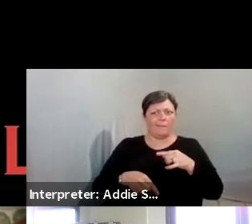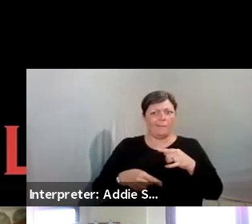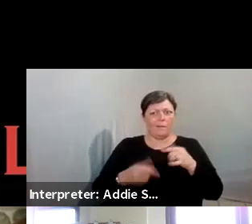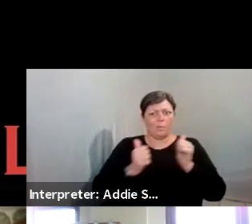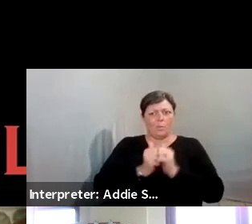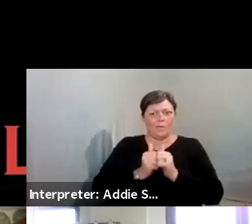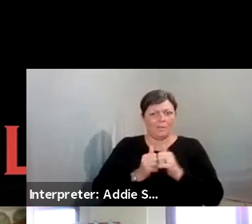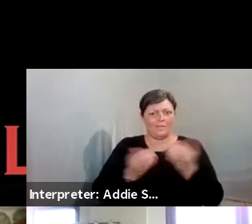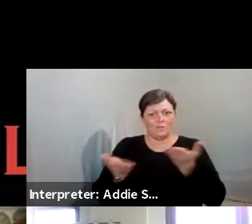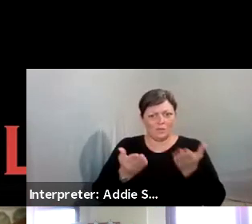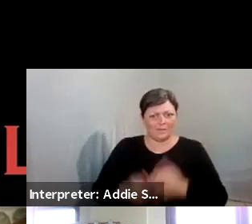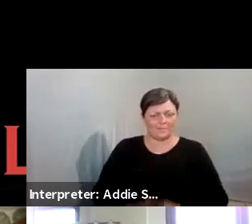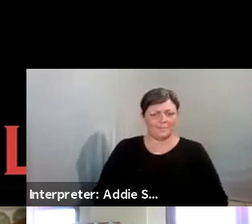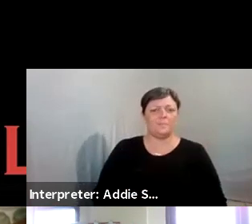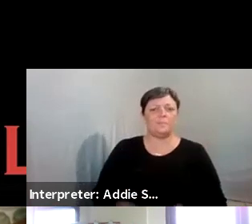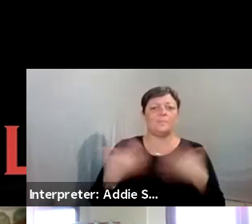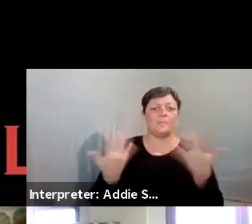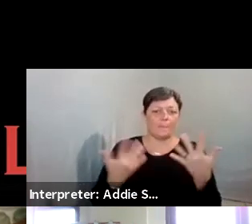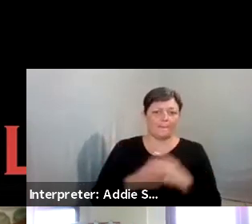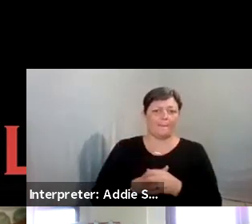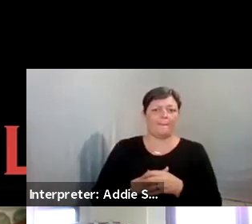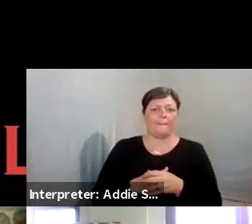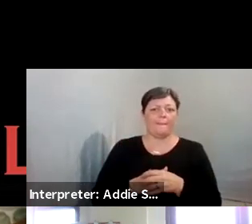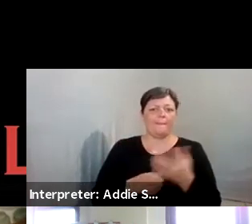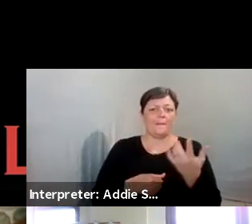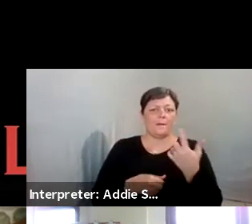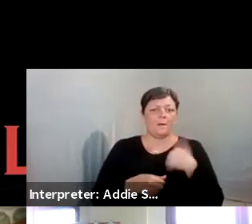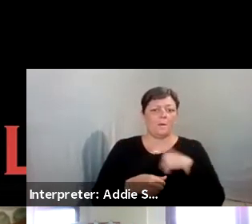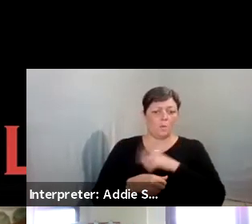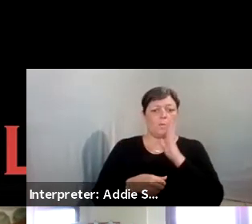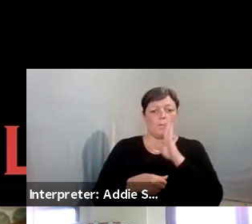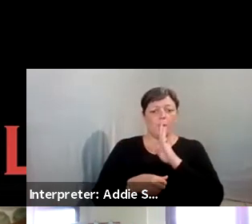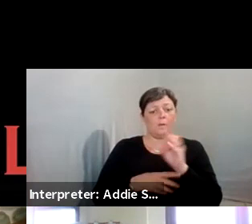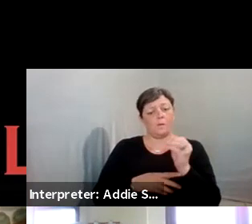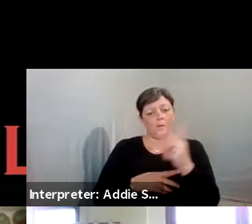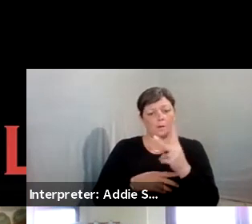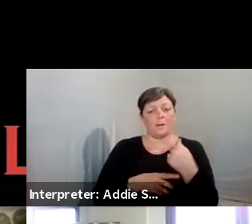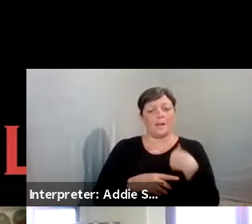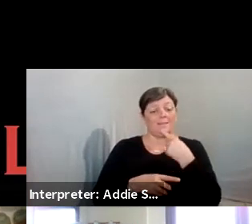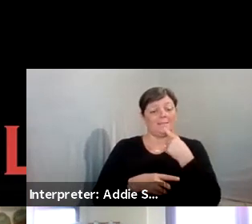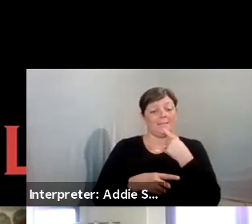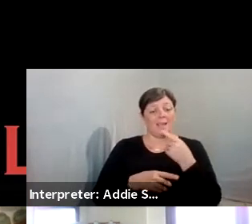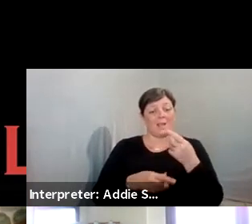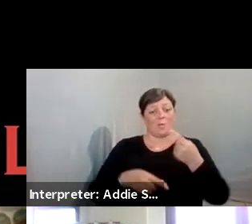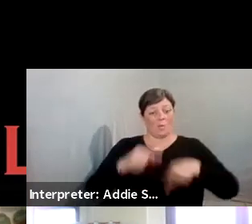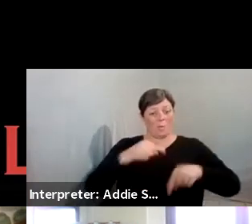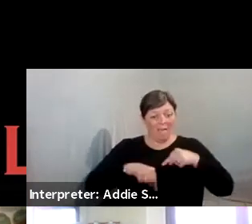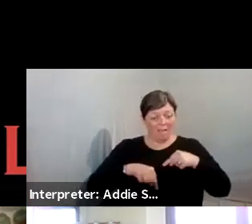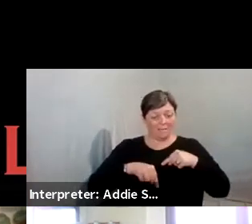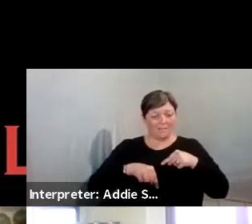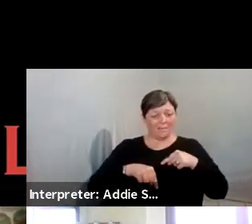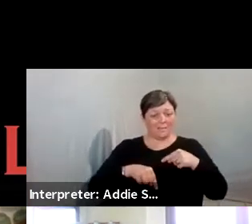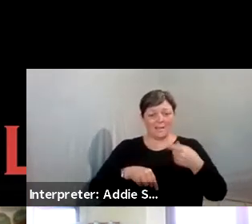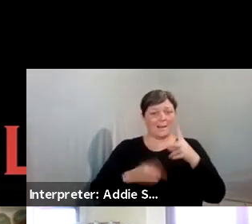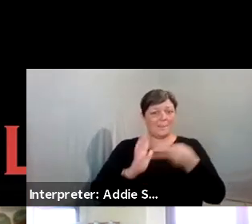service again? Well, I mean, we'll be okay. When I say in reverse, I just mean